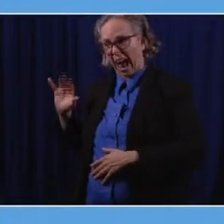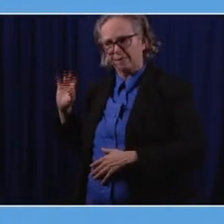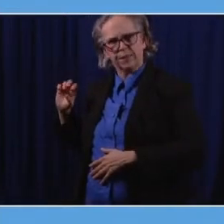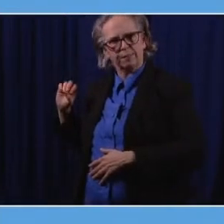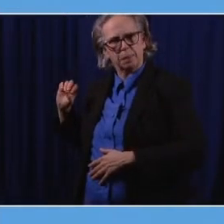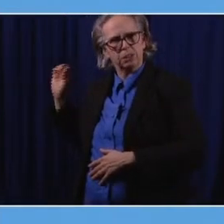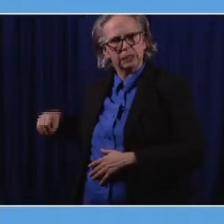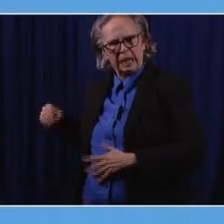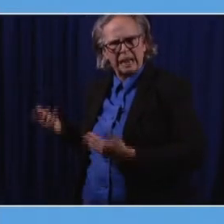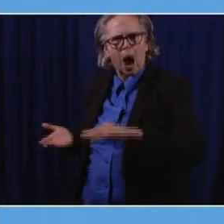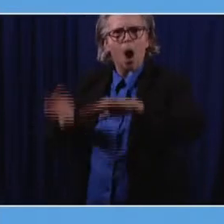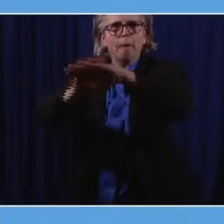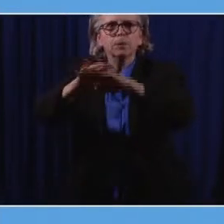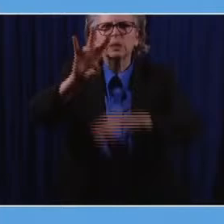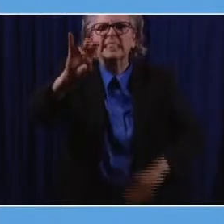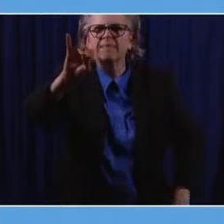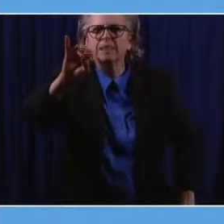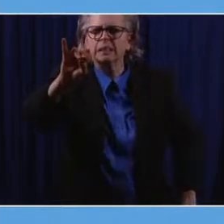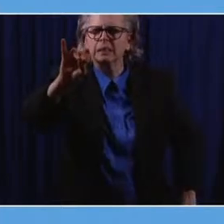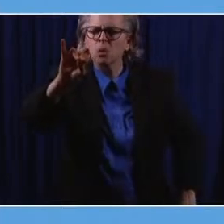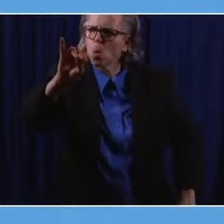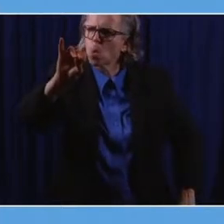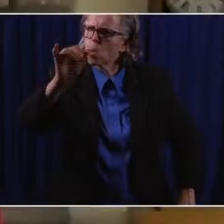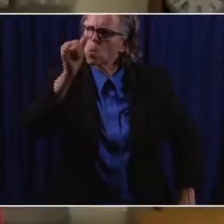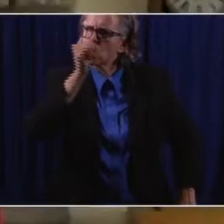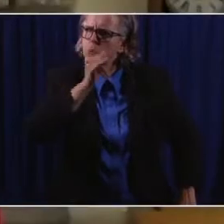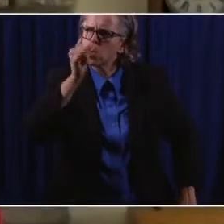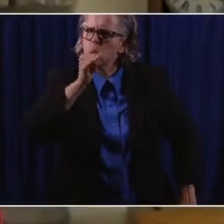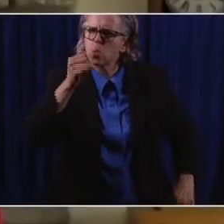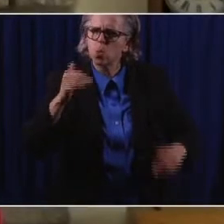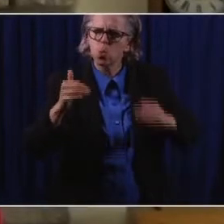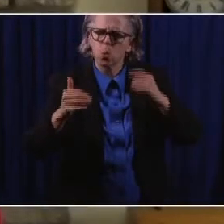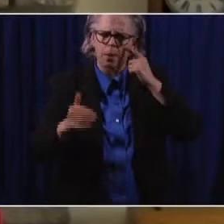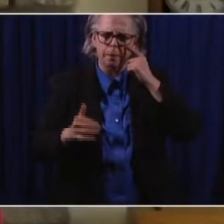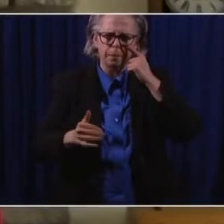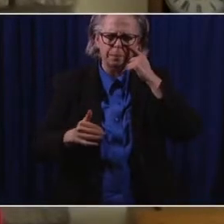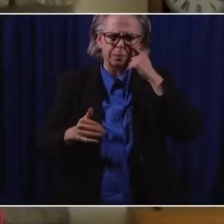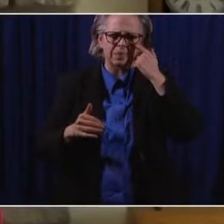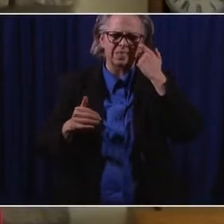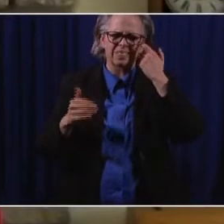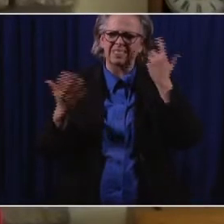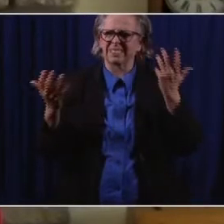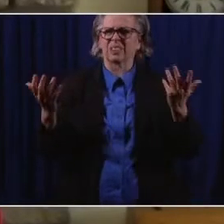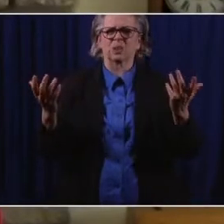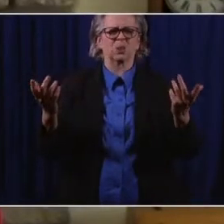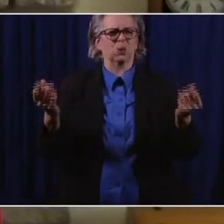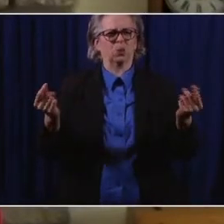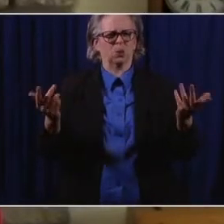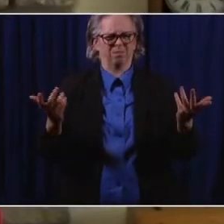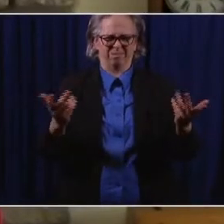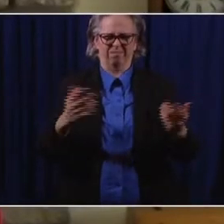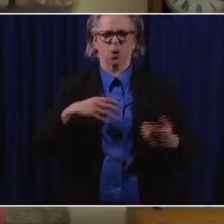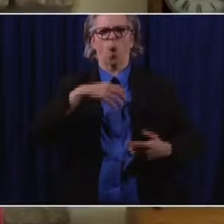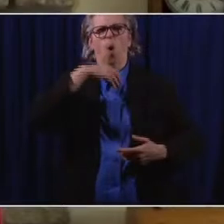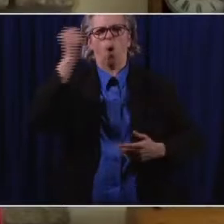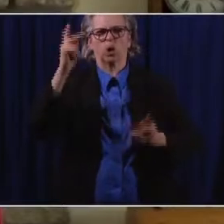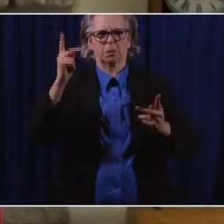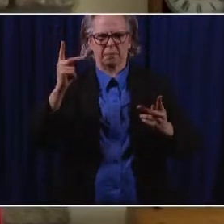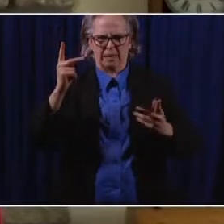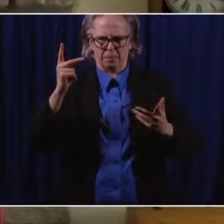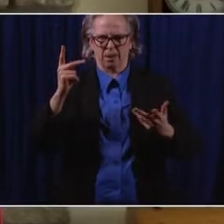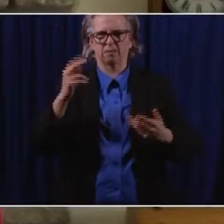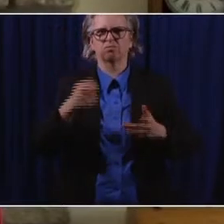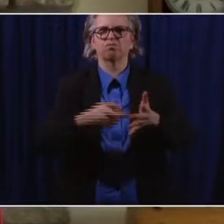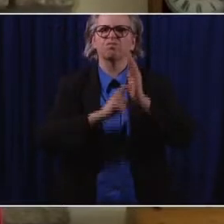It's only natural, I think, to see older people are the ones going to the hospital more, but we have seen a marked change